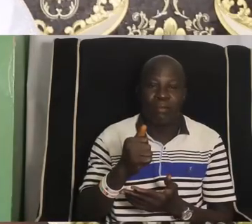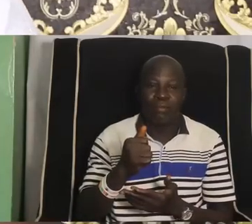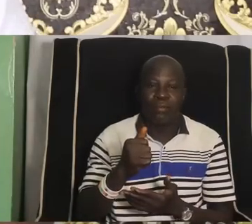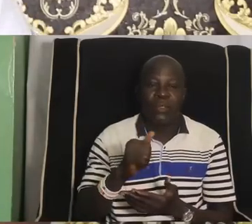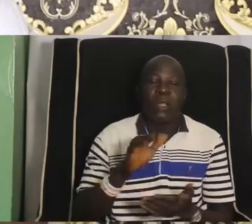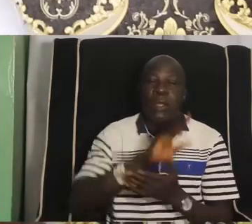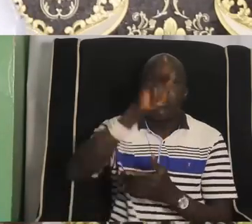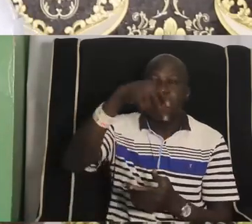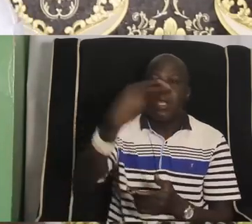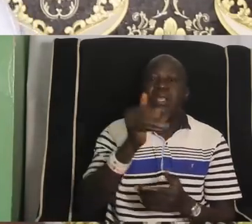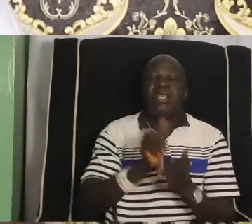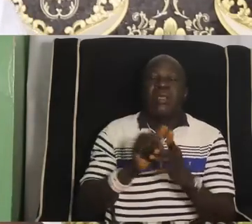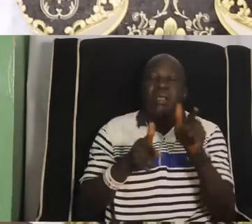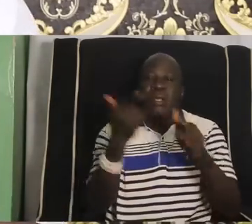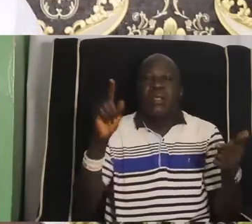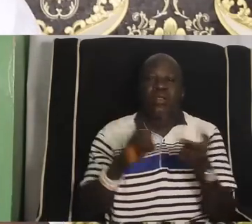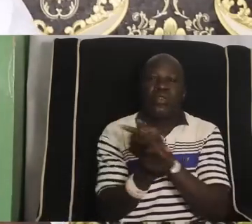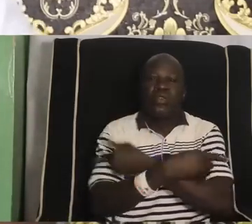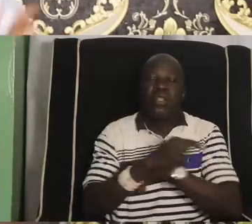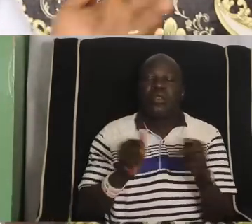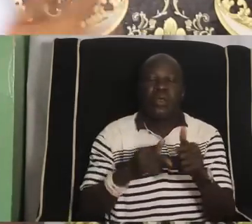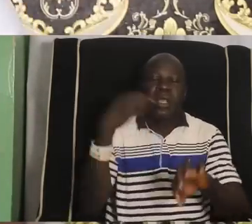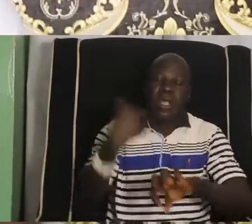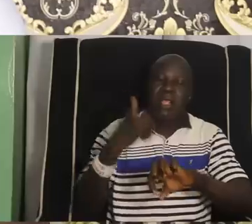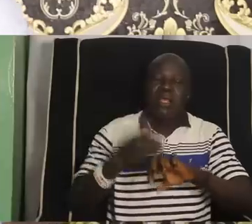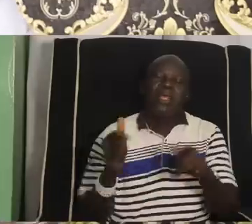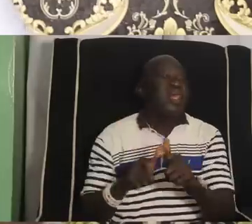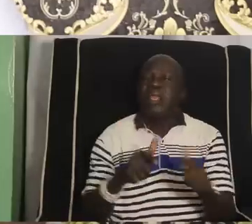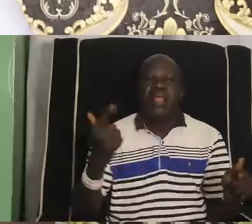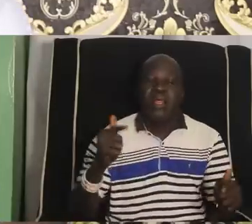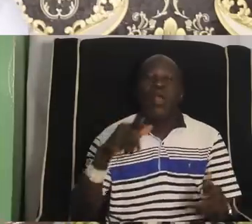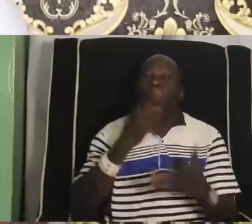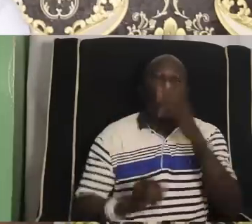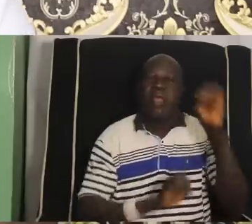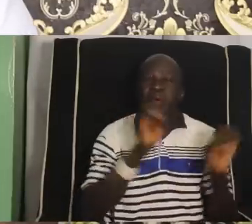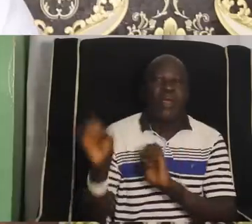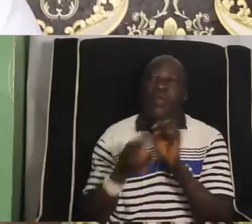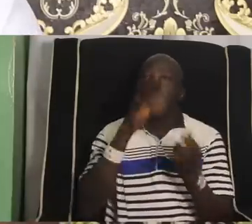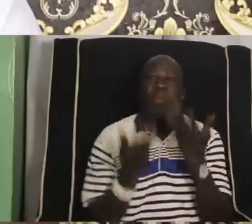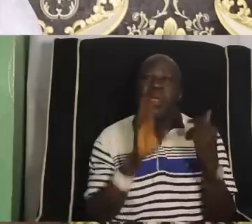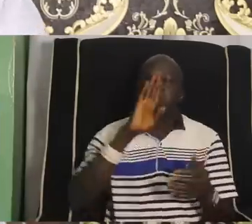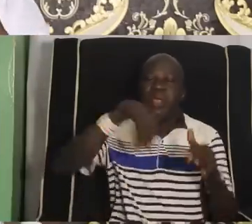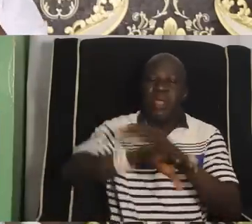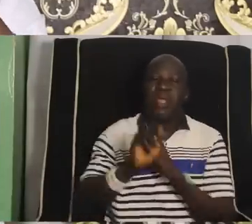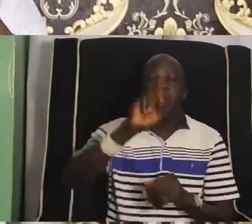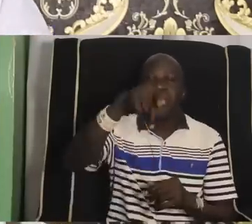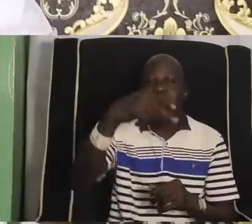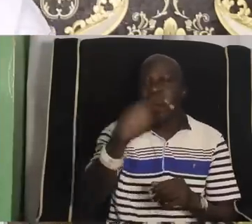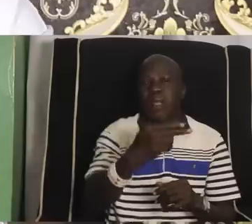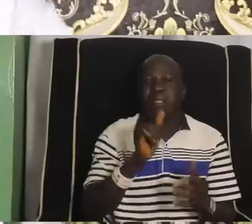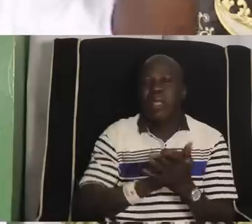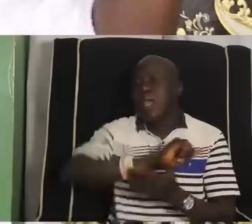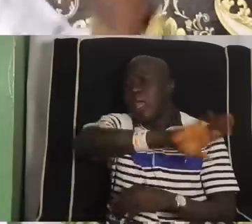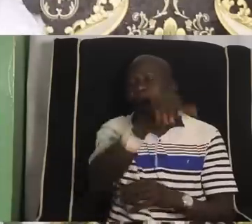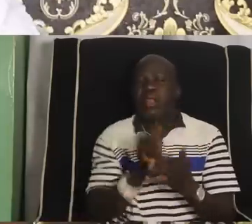Jesus name alone. What type of will be great today. Ah, umale. Be great. Bo wherever you may be. Ni Portacot ni. In fact,